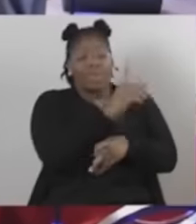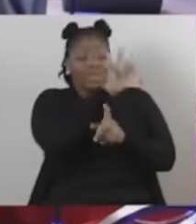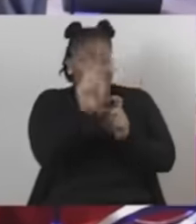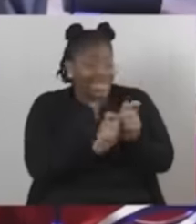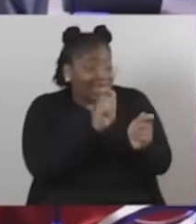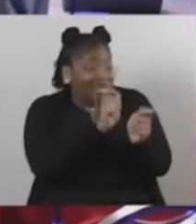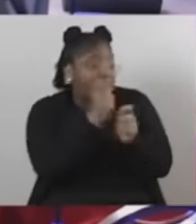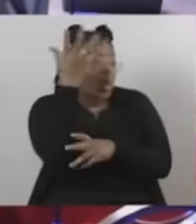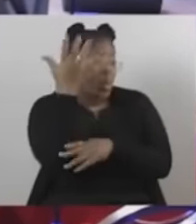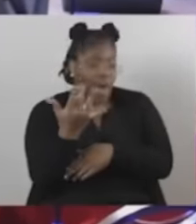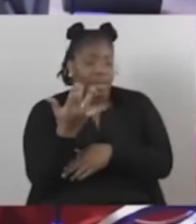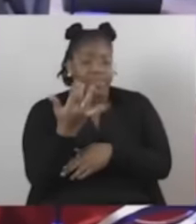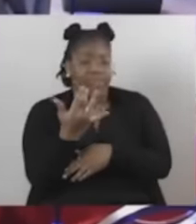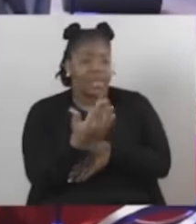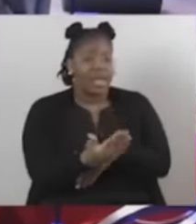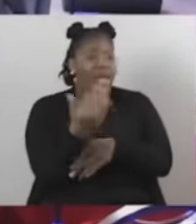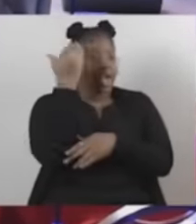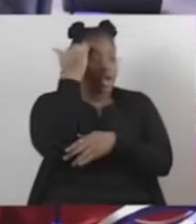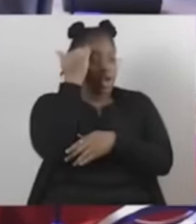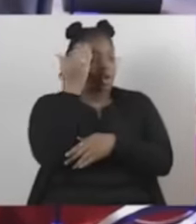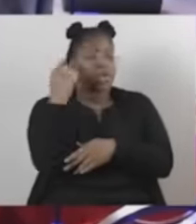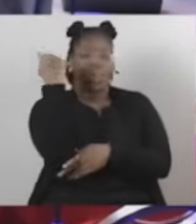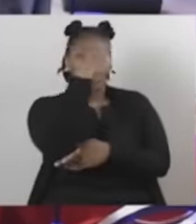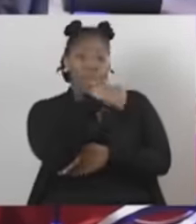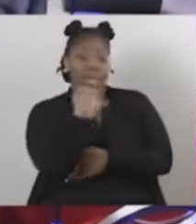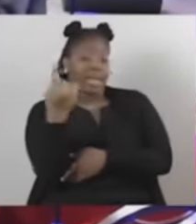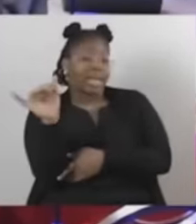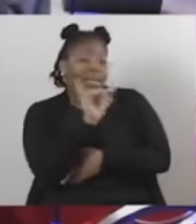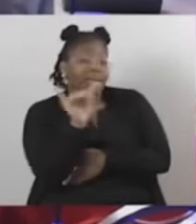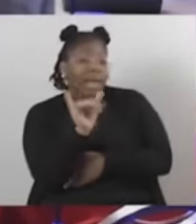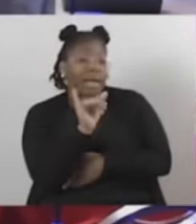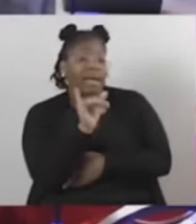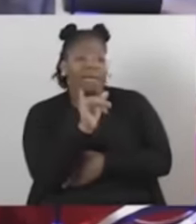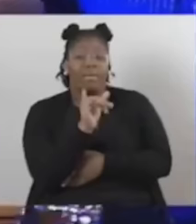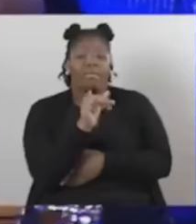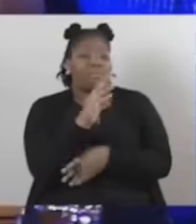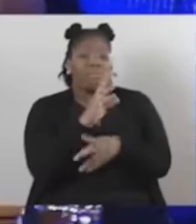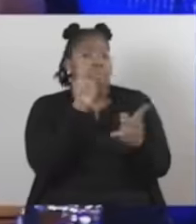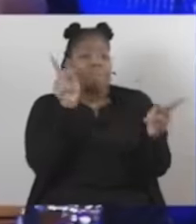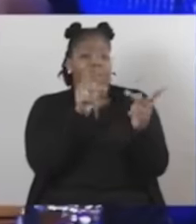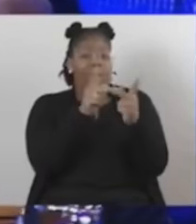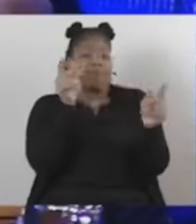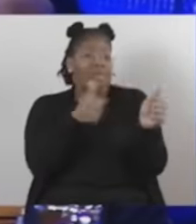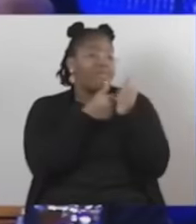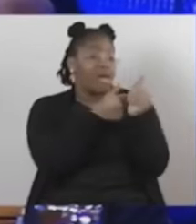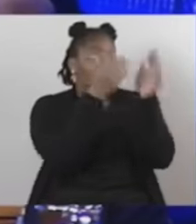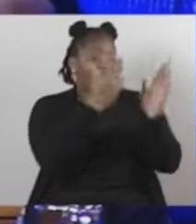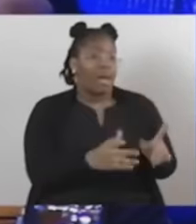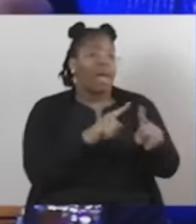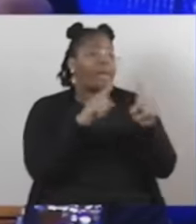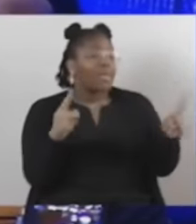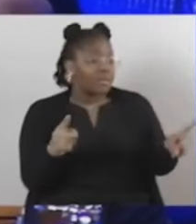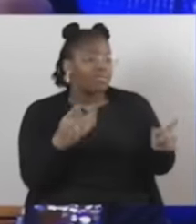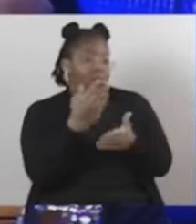Perhaps because he knows you're wearing a nice garment of discipleship, commitment, all those things you've been blurting out. But there's a